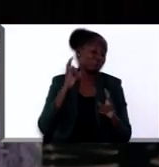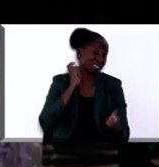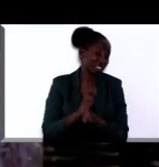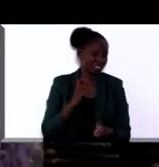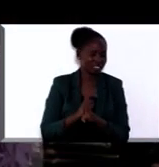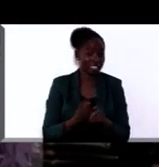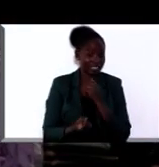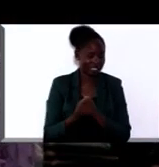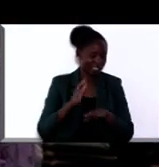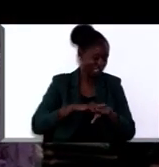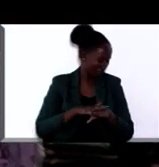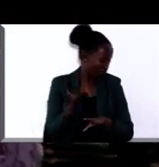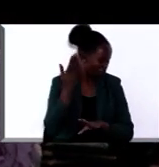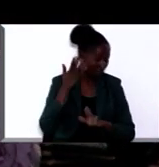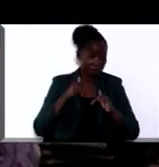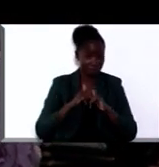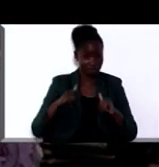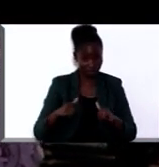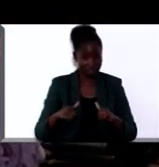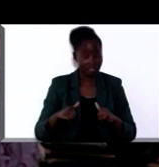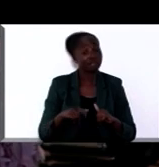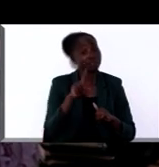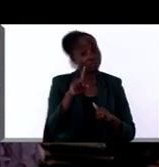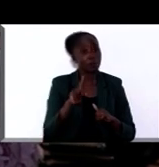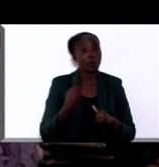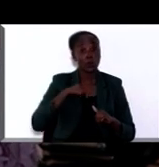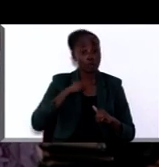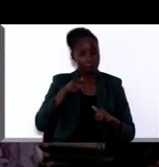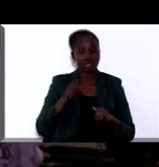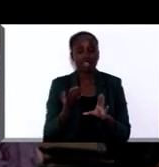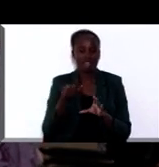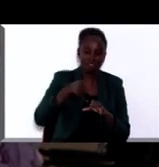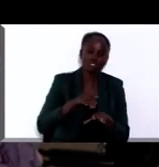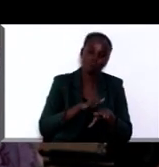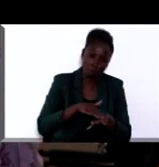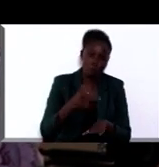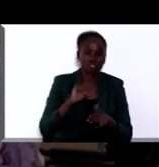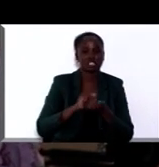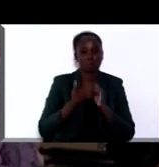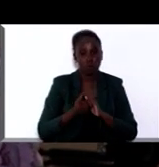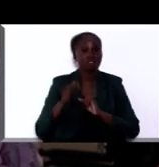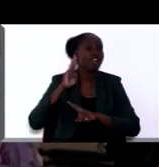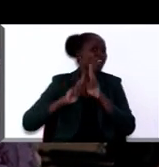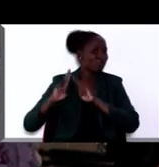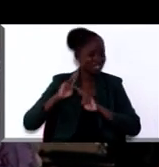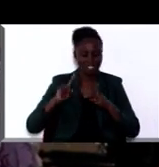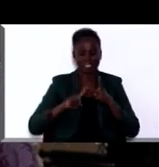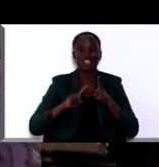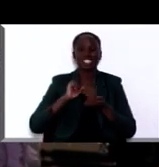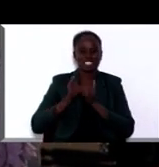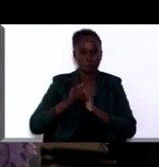of apartheid. So we must invest in sports heritage and sports tourism.